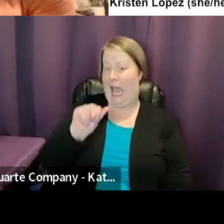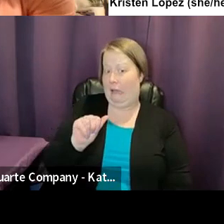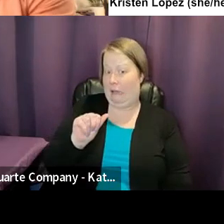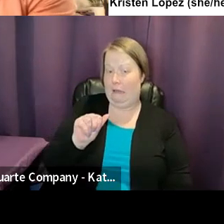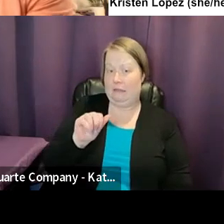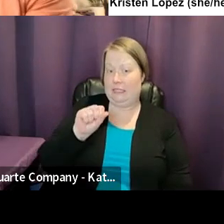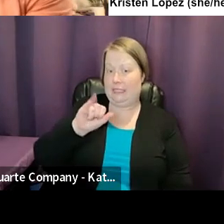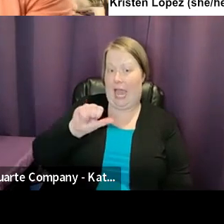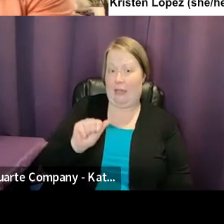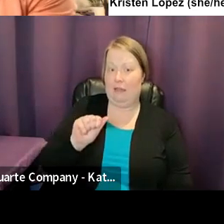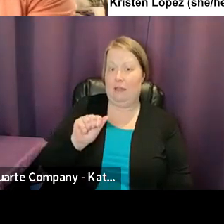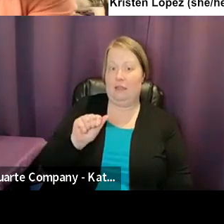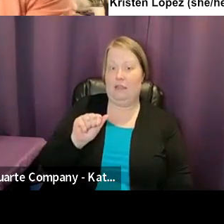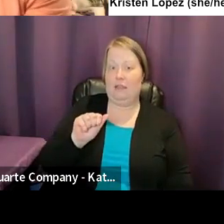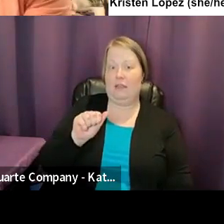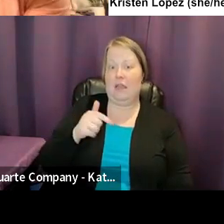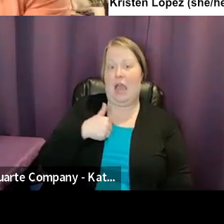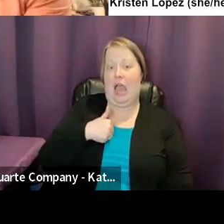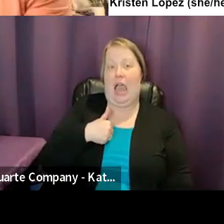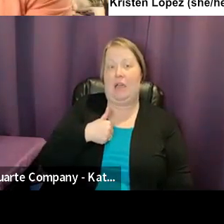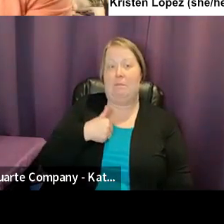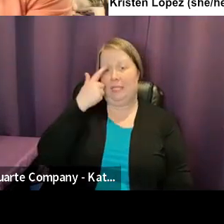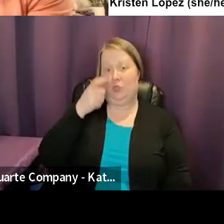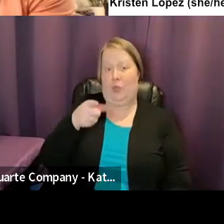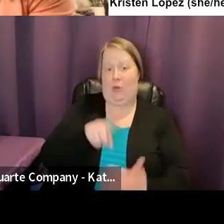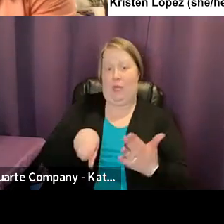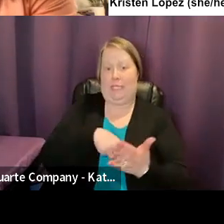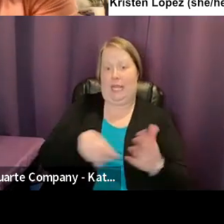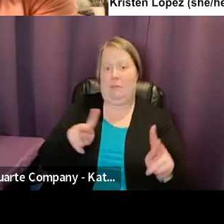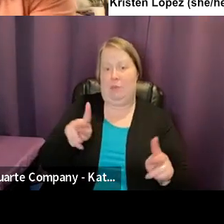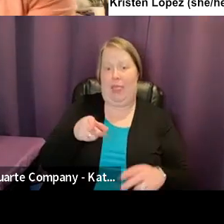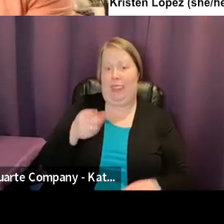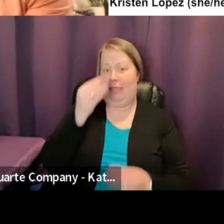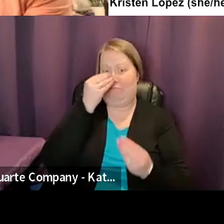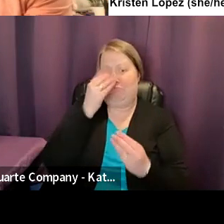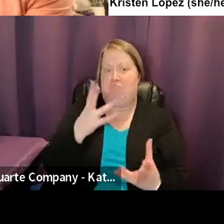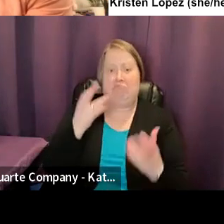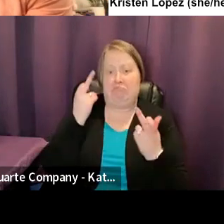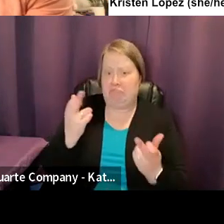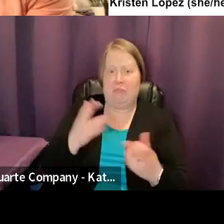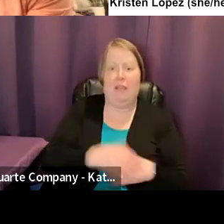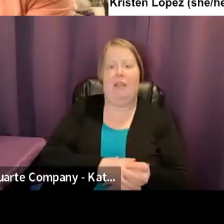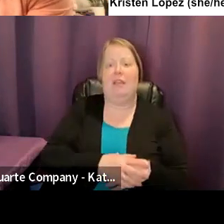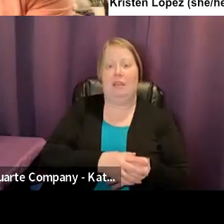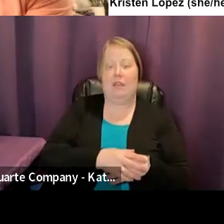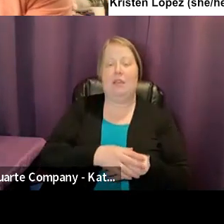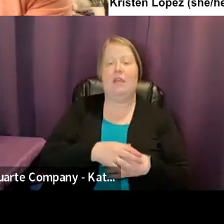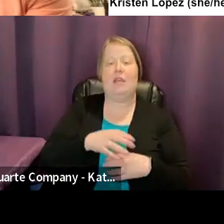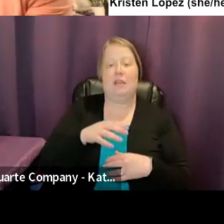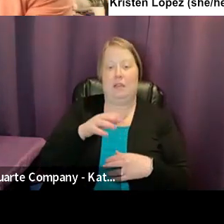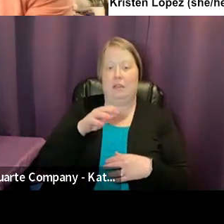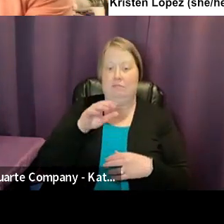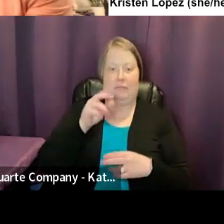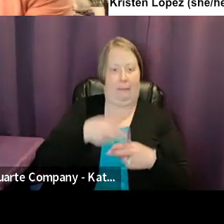is because you can criticize folks and they can just not give a fuck. I also like Eric Garcia. He's an editor, does journalism. Sarah Luderman's